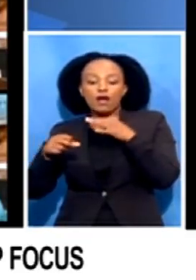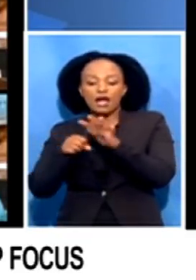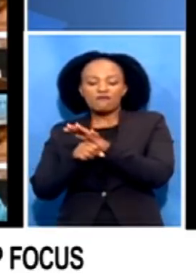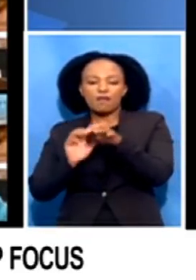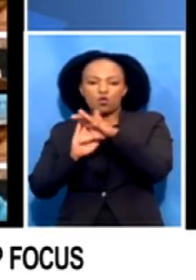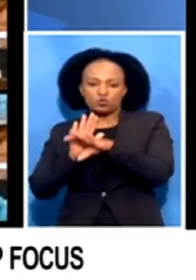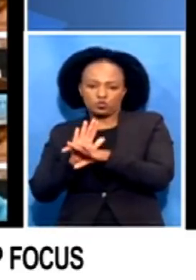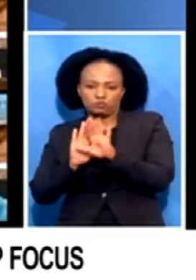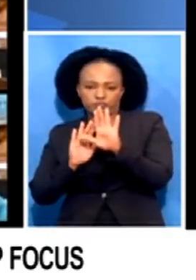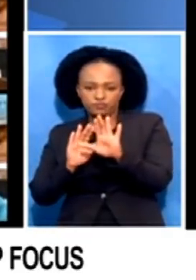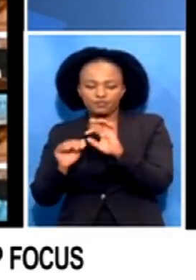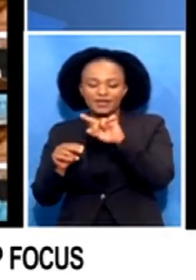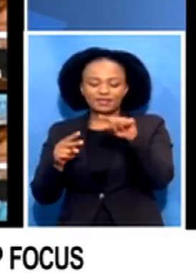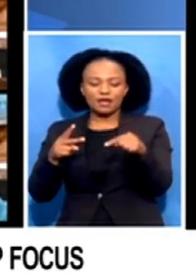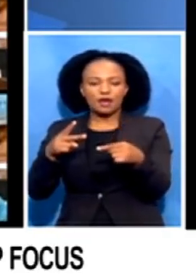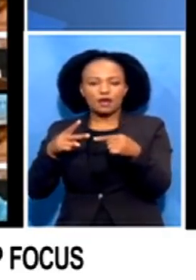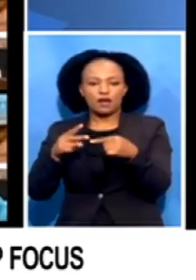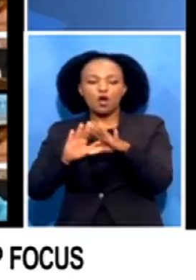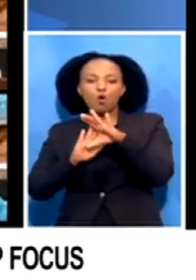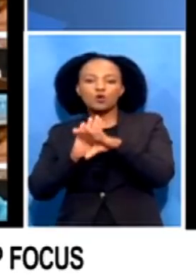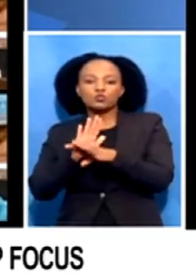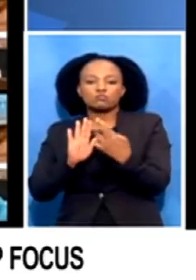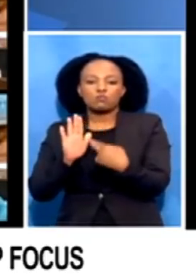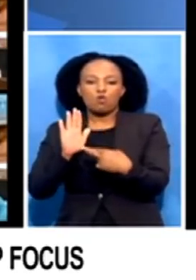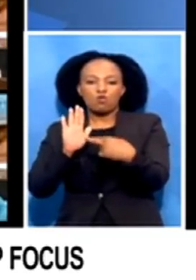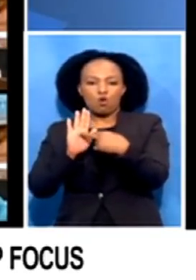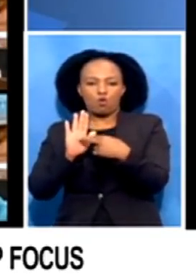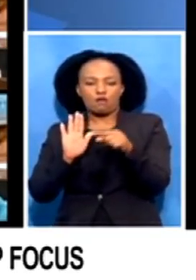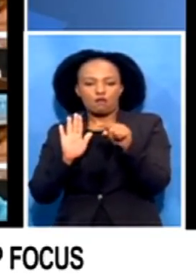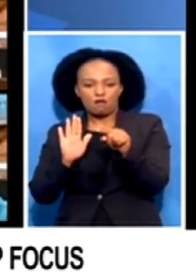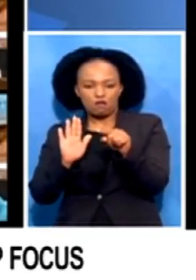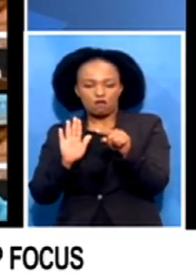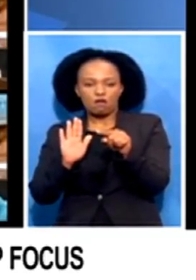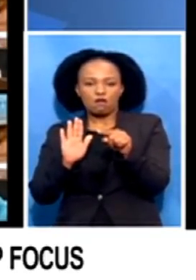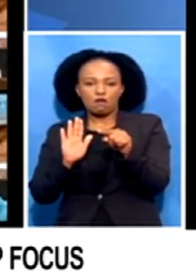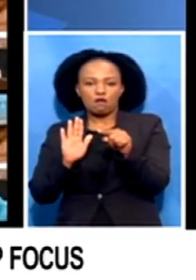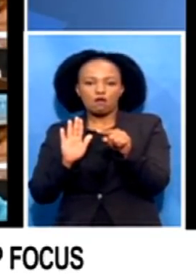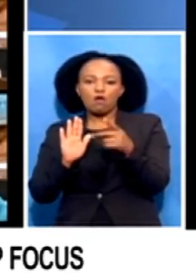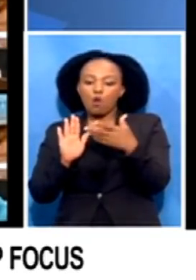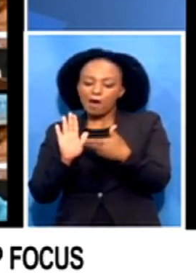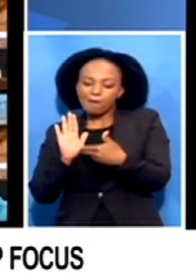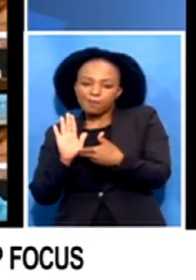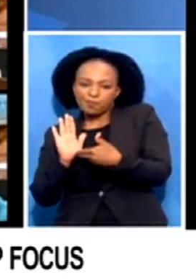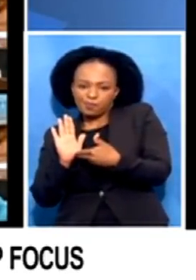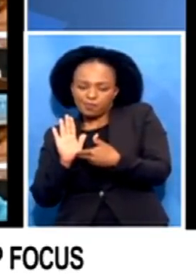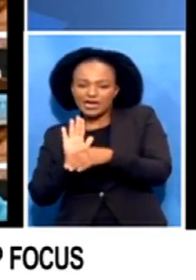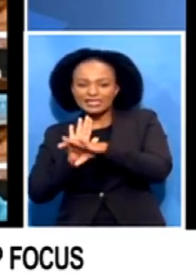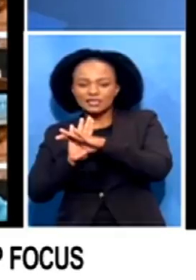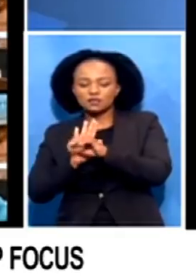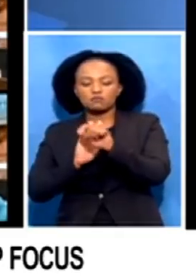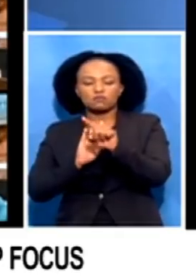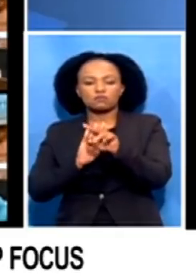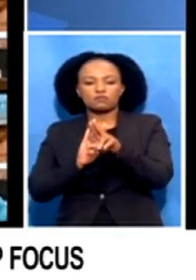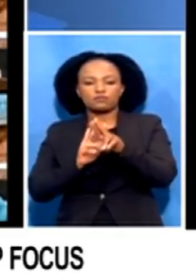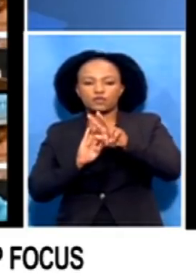constitutional function provided for in Section 182 about what the public protector